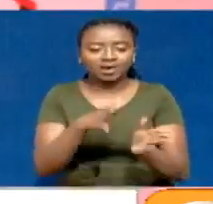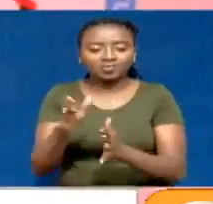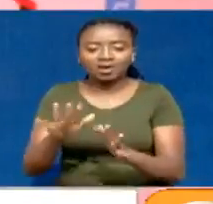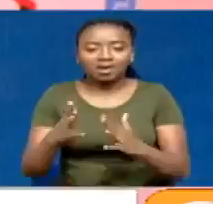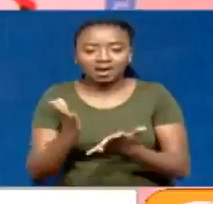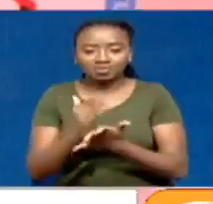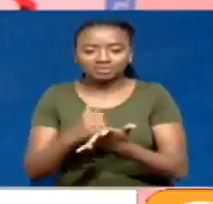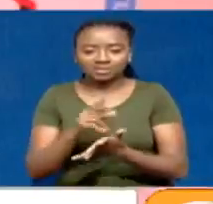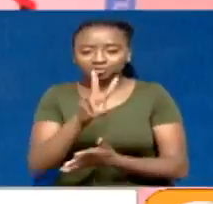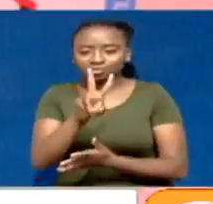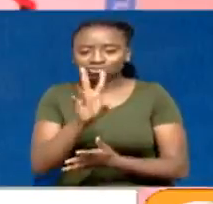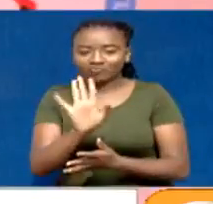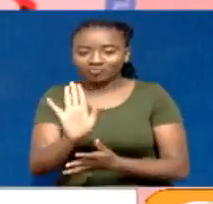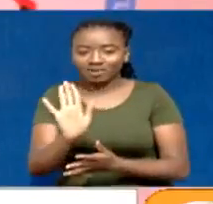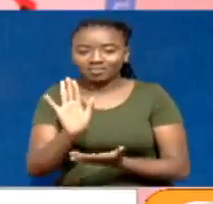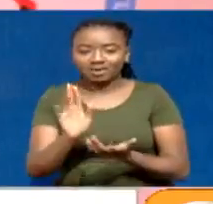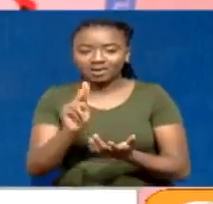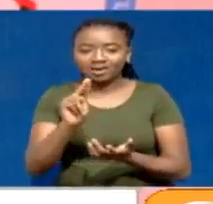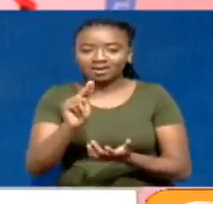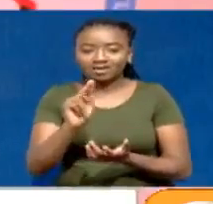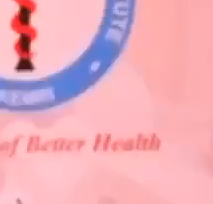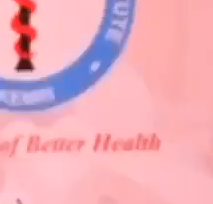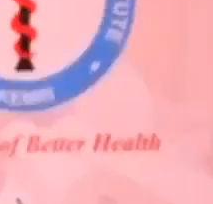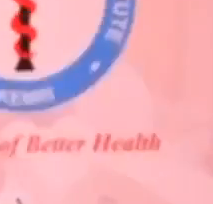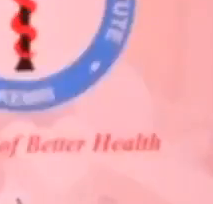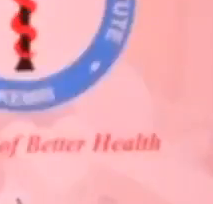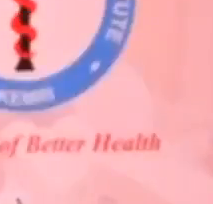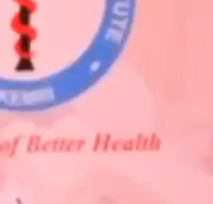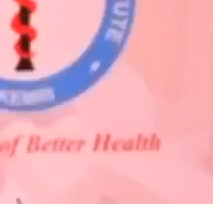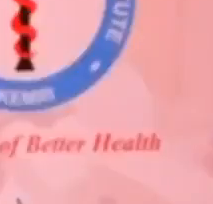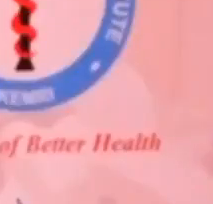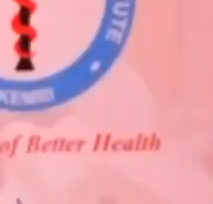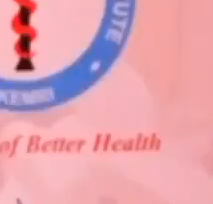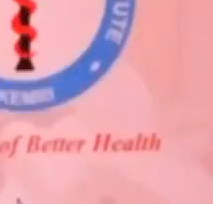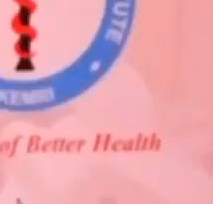around Section 2 of the Narcotic and Psychotropic Substances Act.